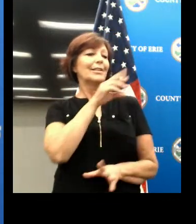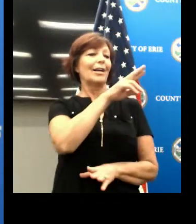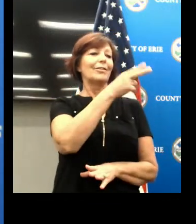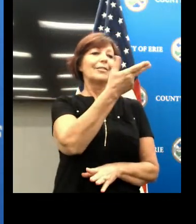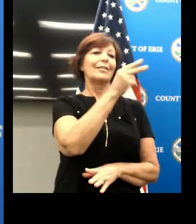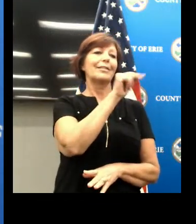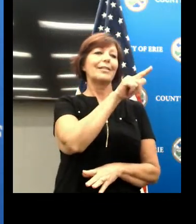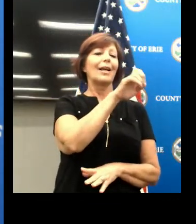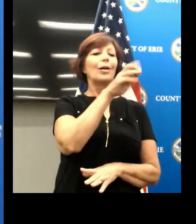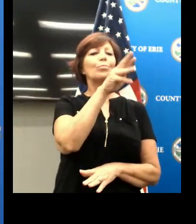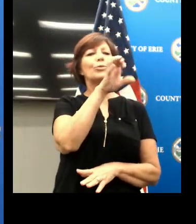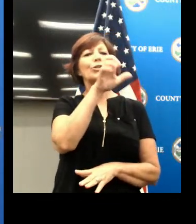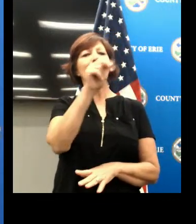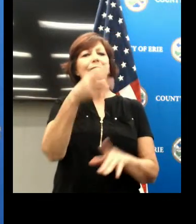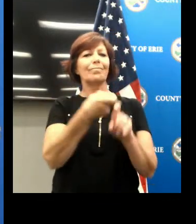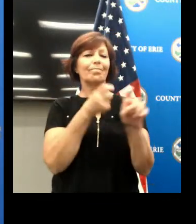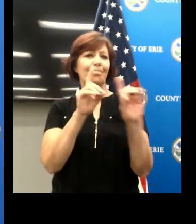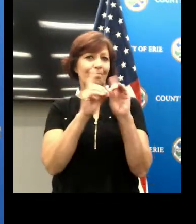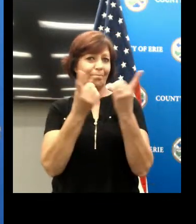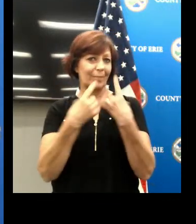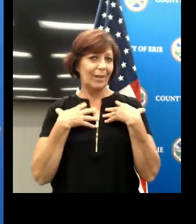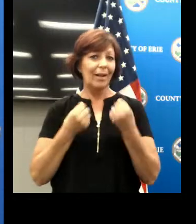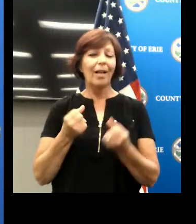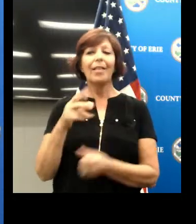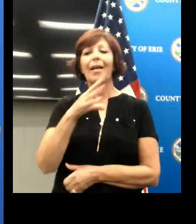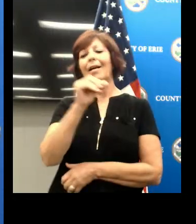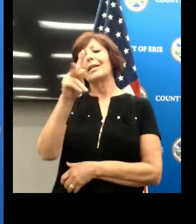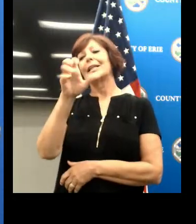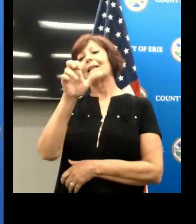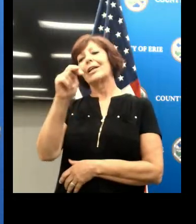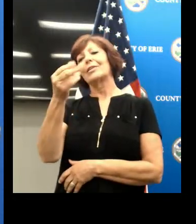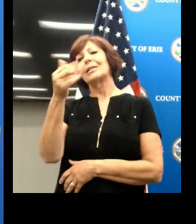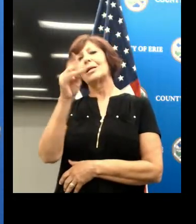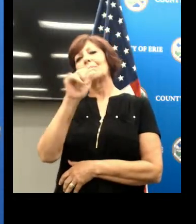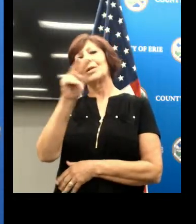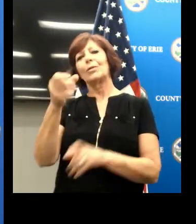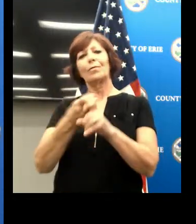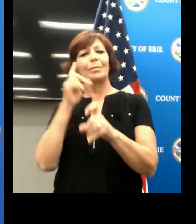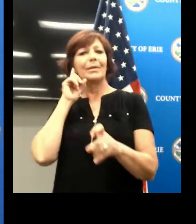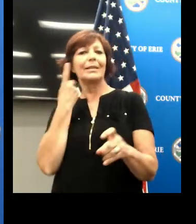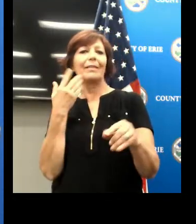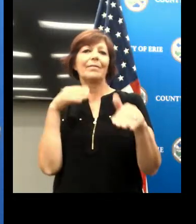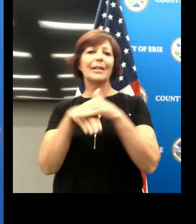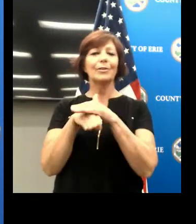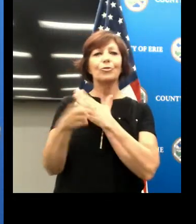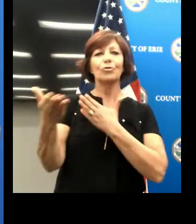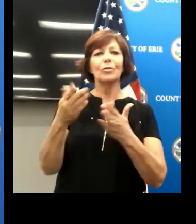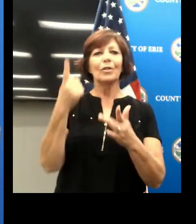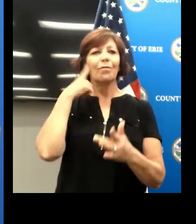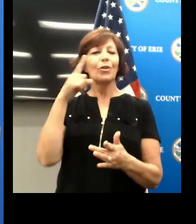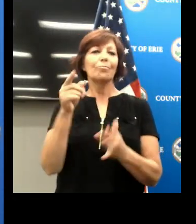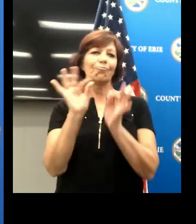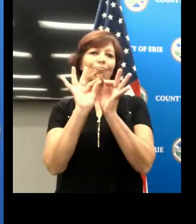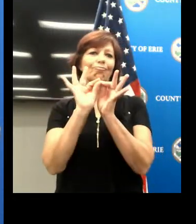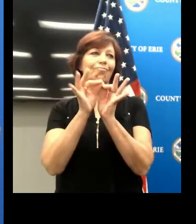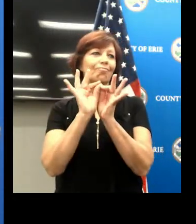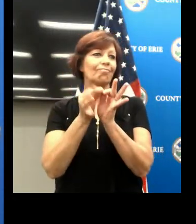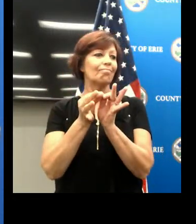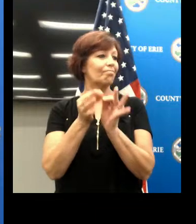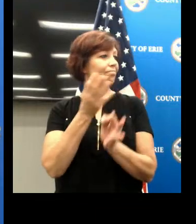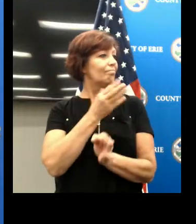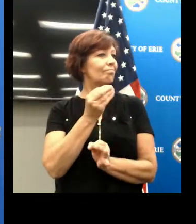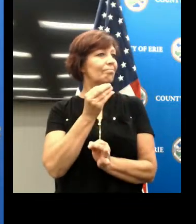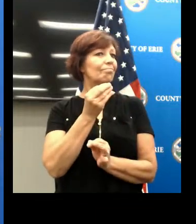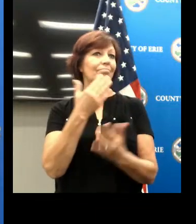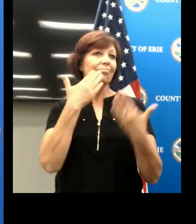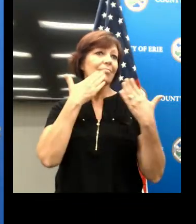from our Department of Health, as well as Karen Gambino from Deaf Access Services to provide the American Sign Language. And I thank